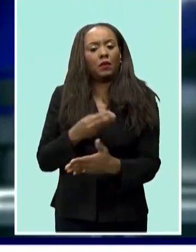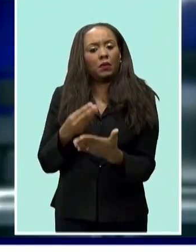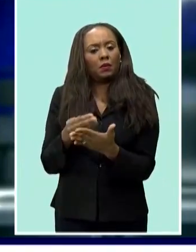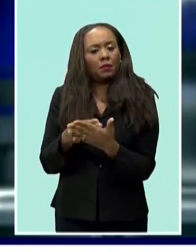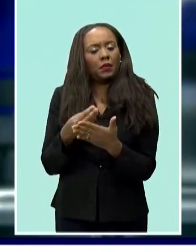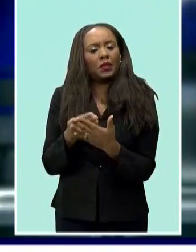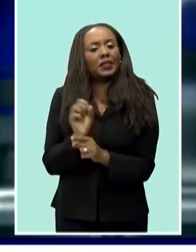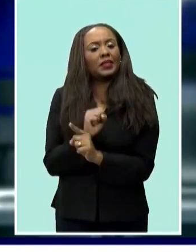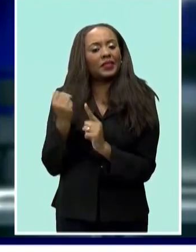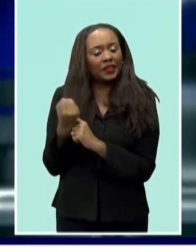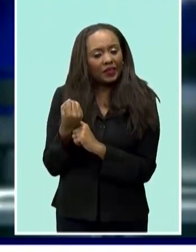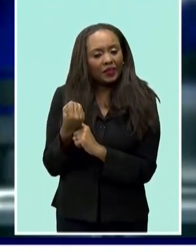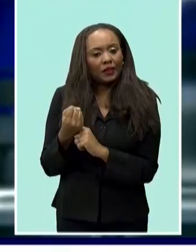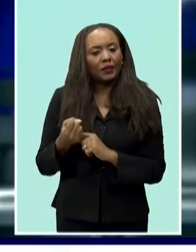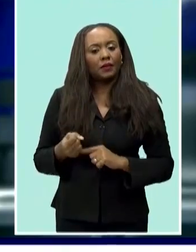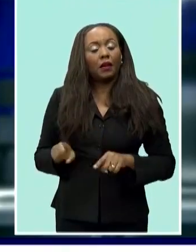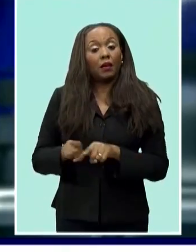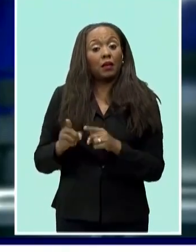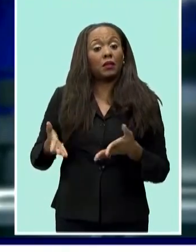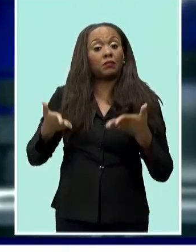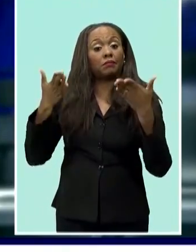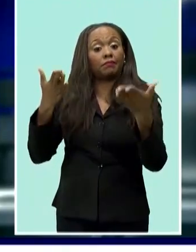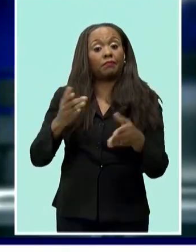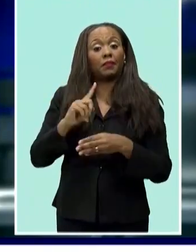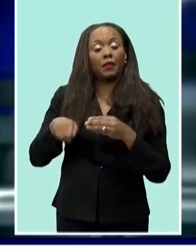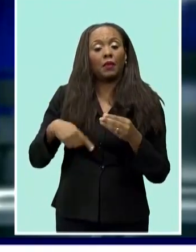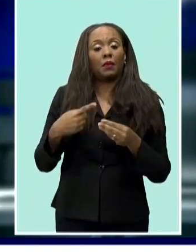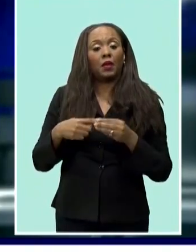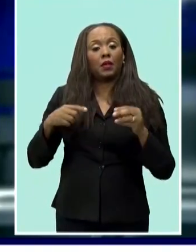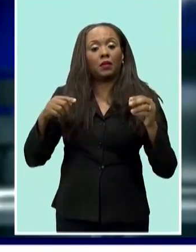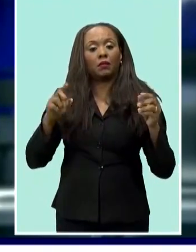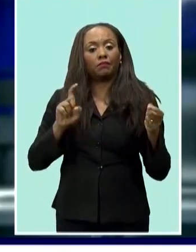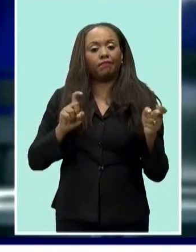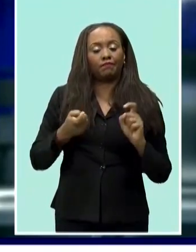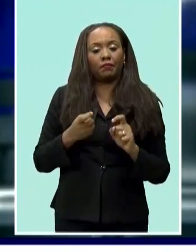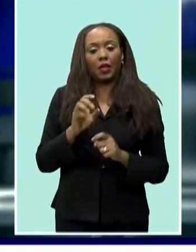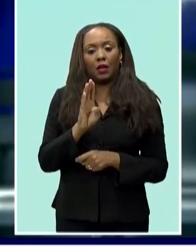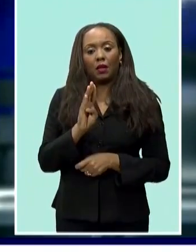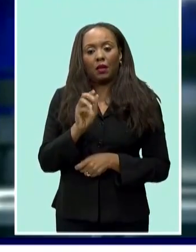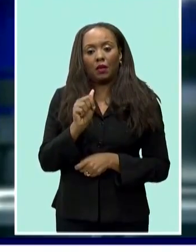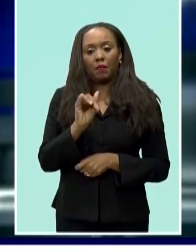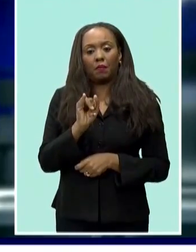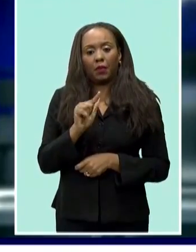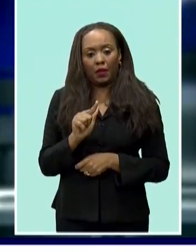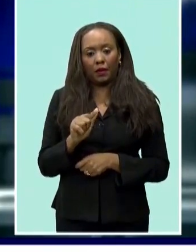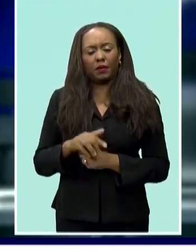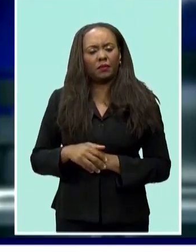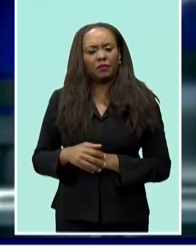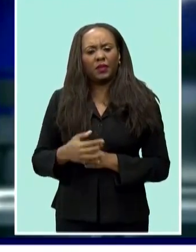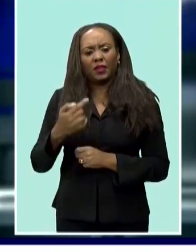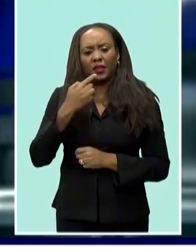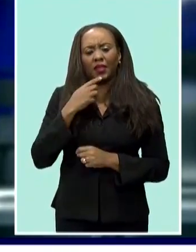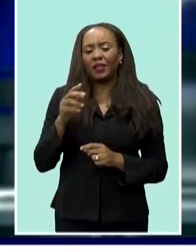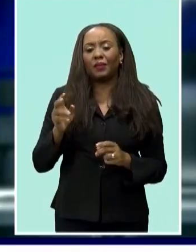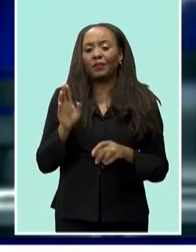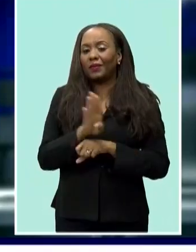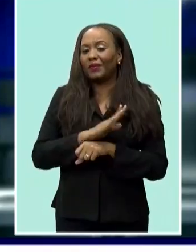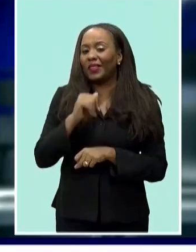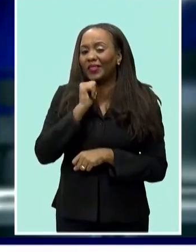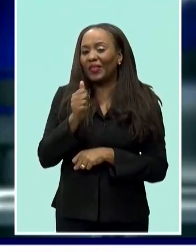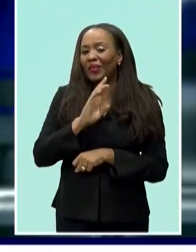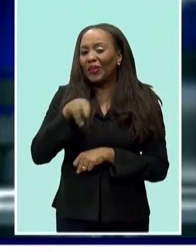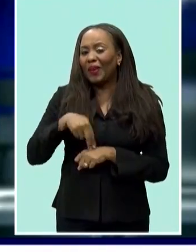situation. And she also provided information on the amended Bail Act, telling those present that Barbados is